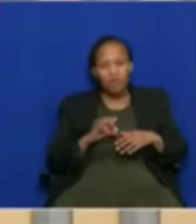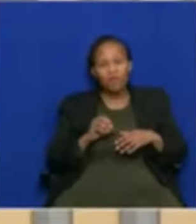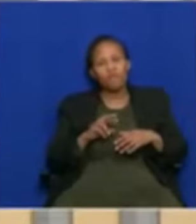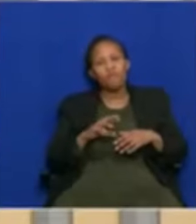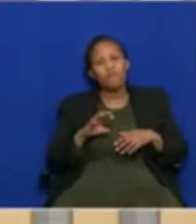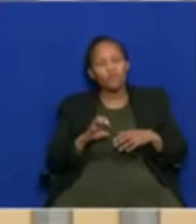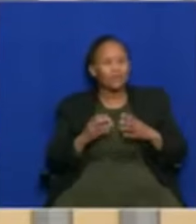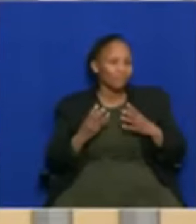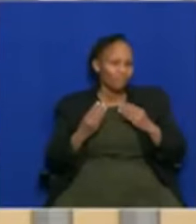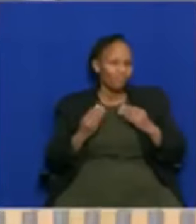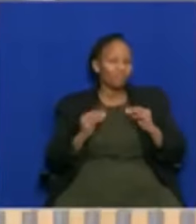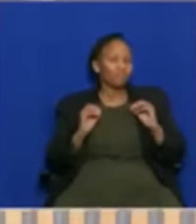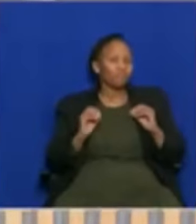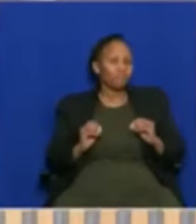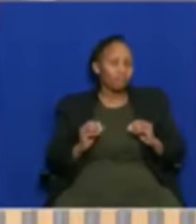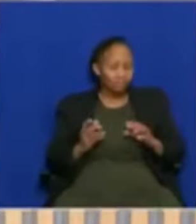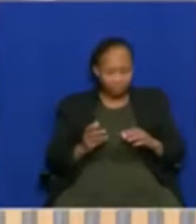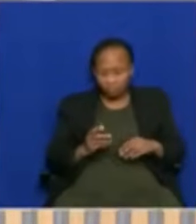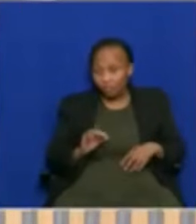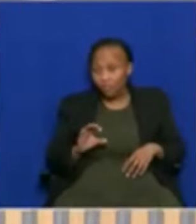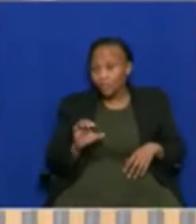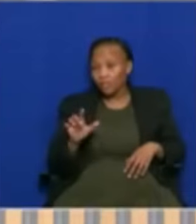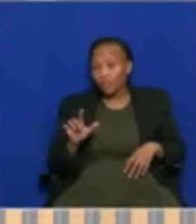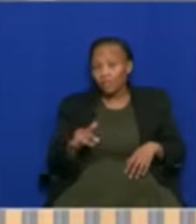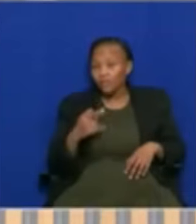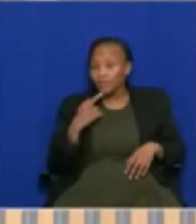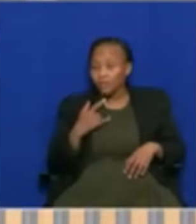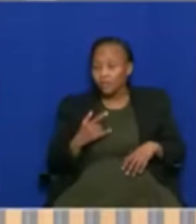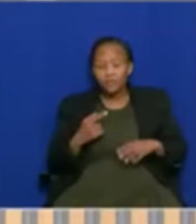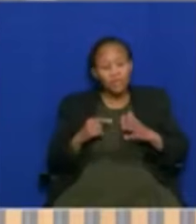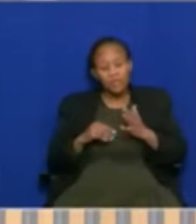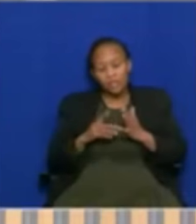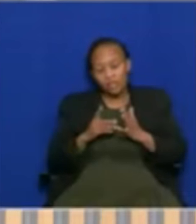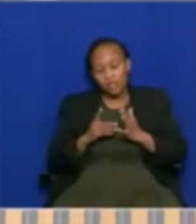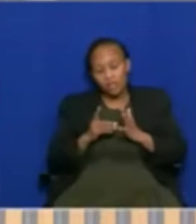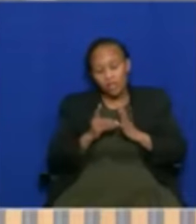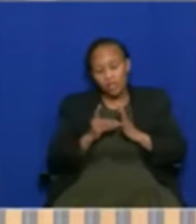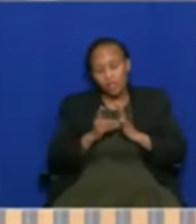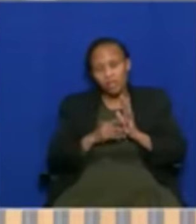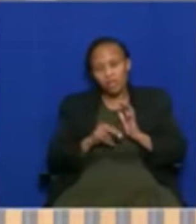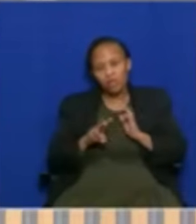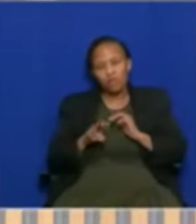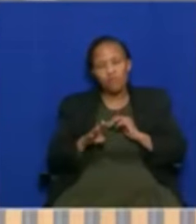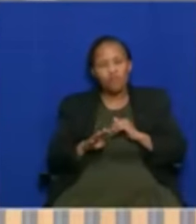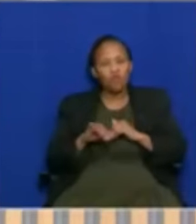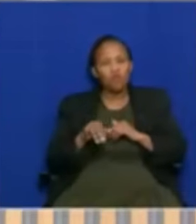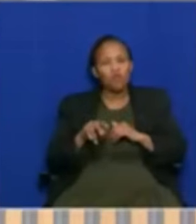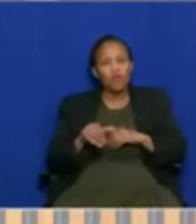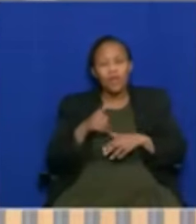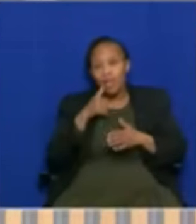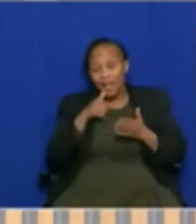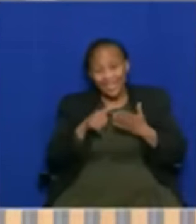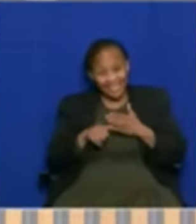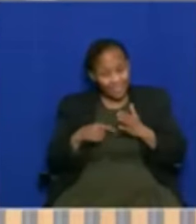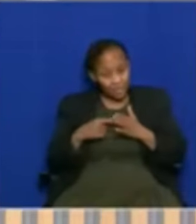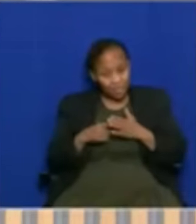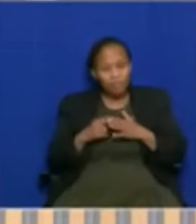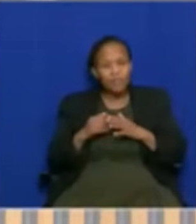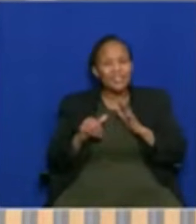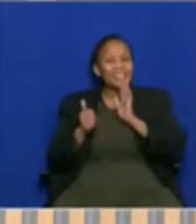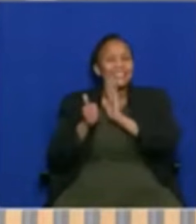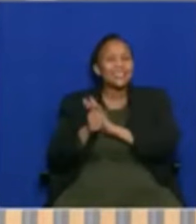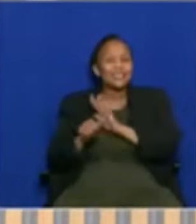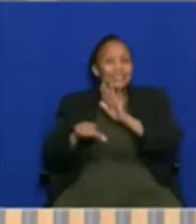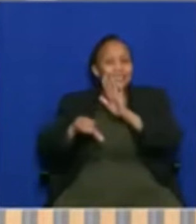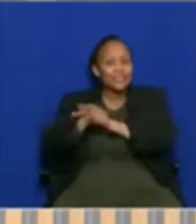is that the letter of 24 July was disadvantaging her, or the letter before this one,